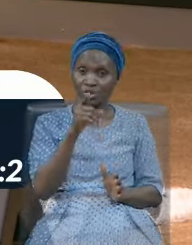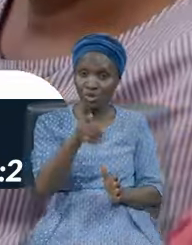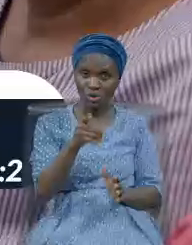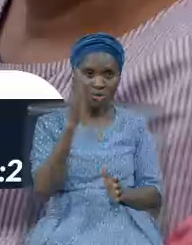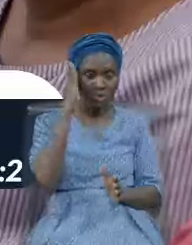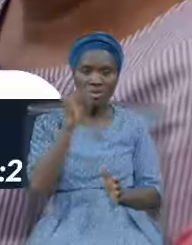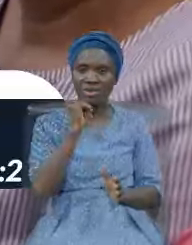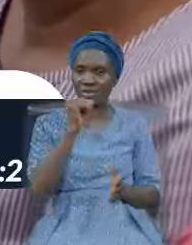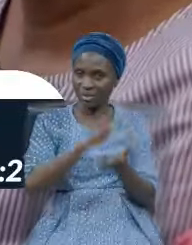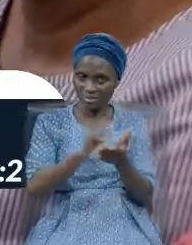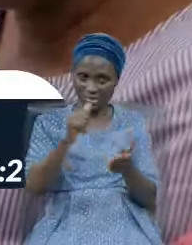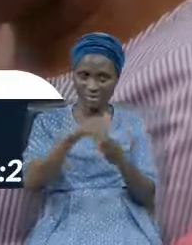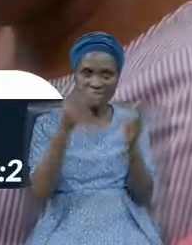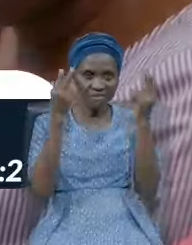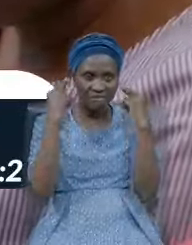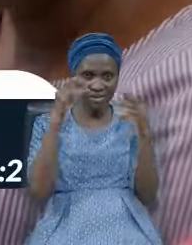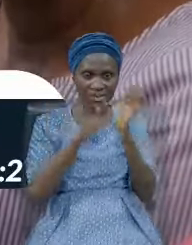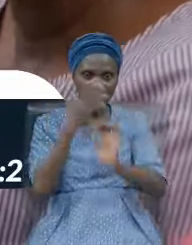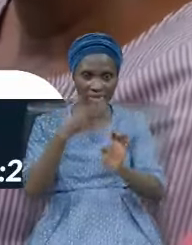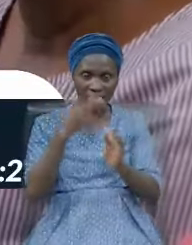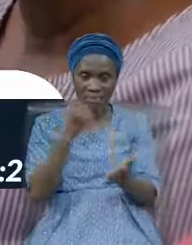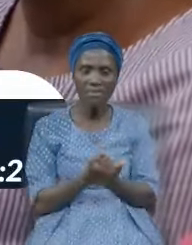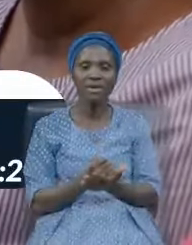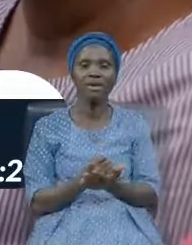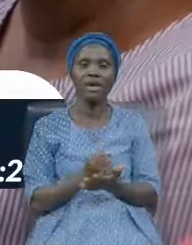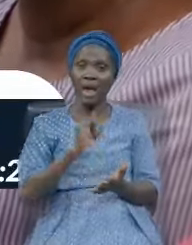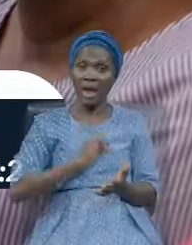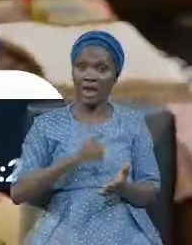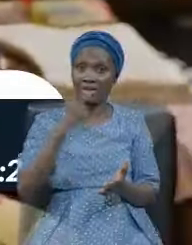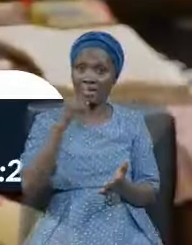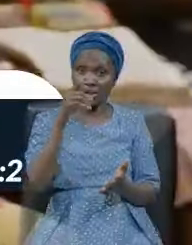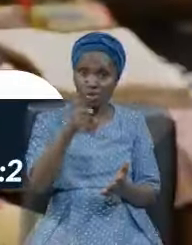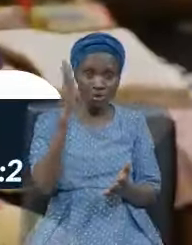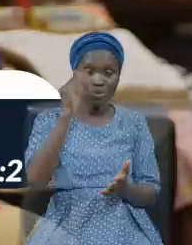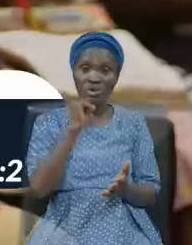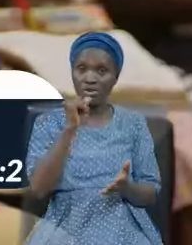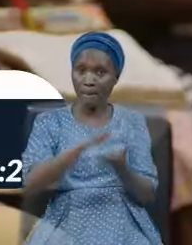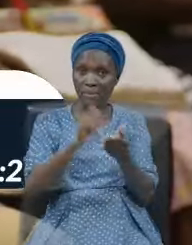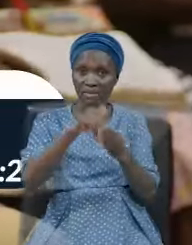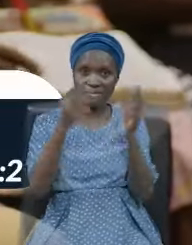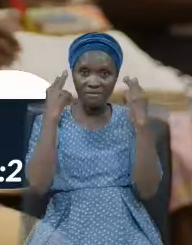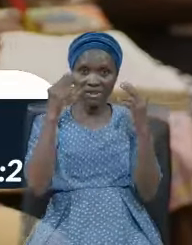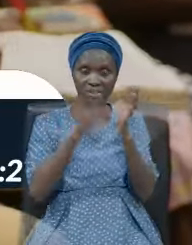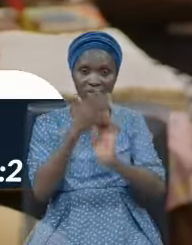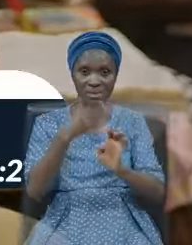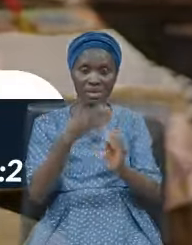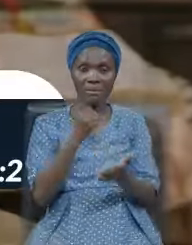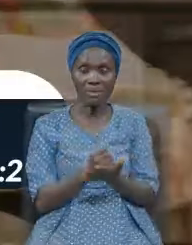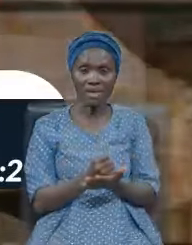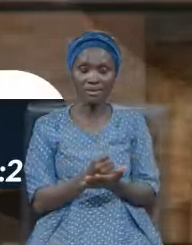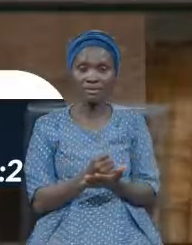vain. I said you will not believe in vain. Look at number three. Number